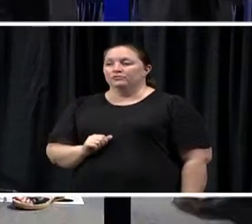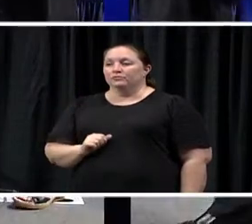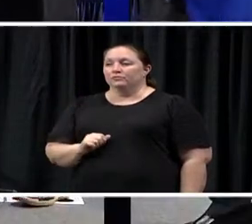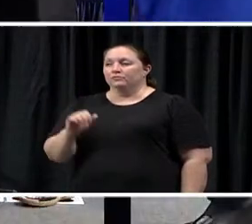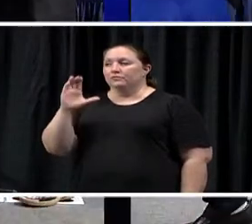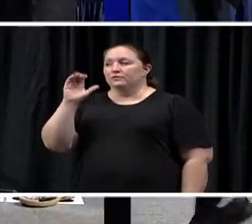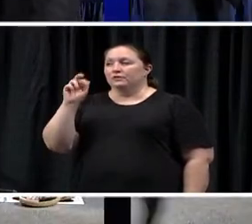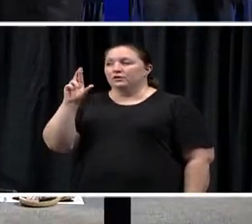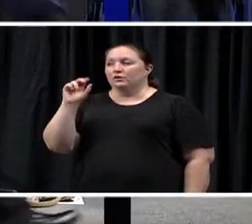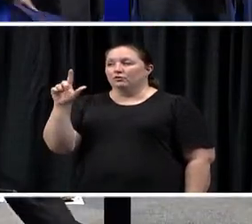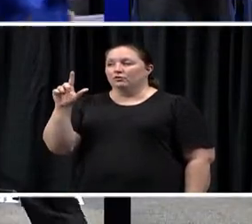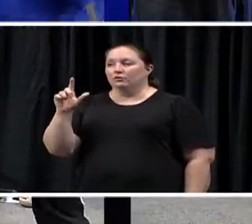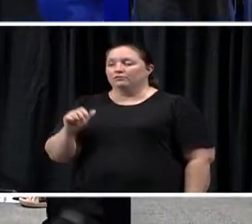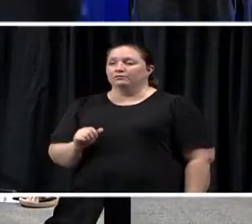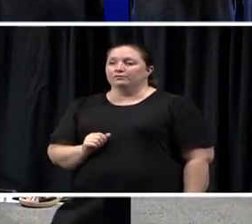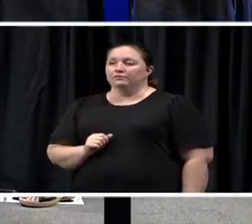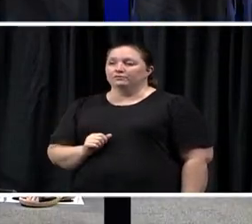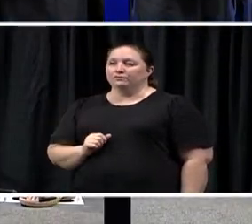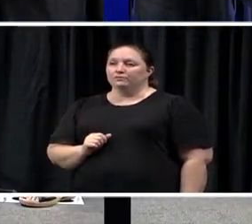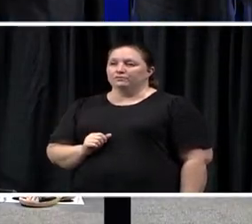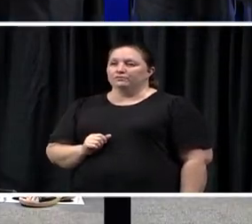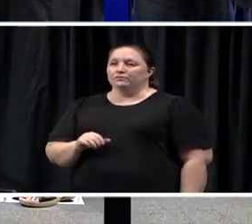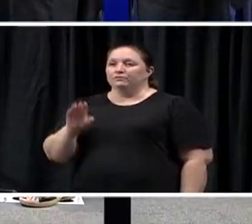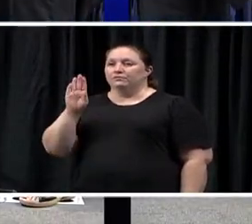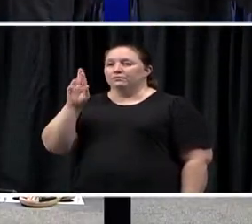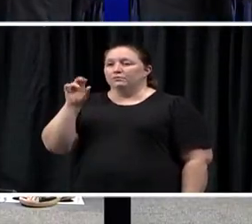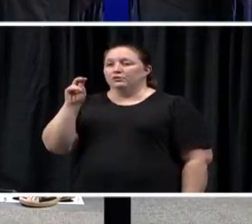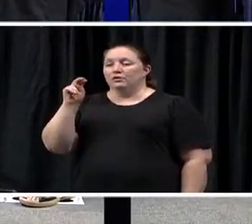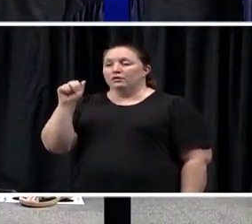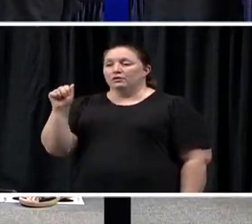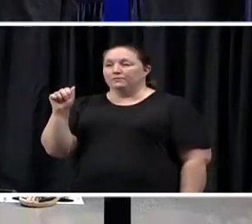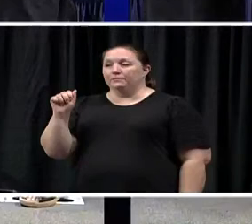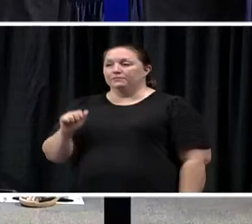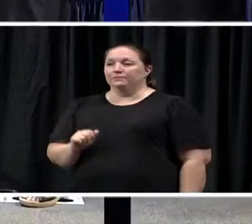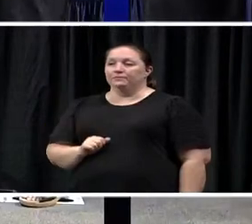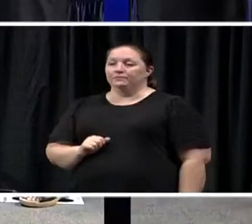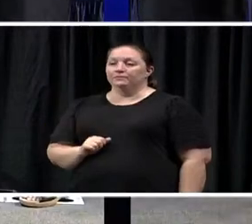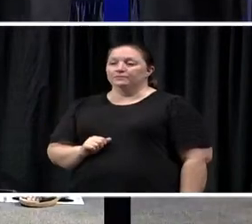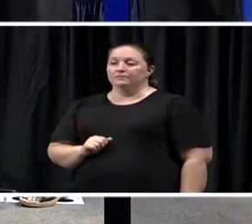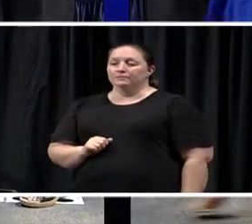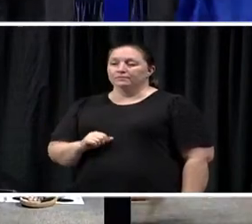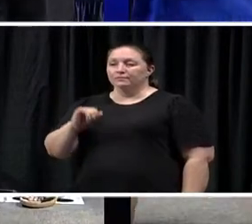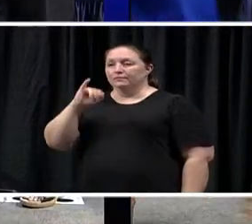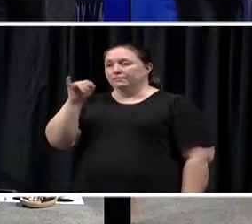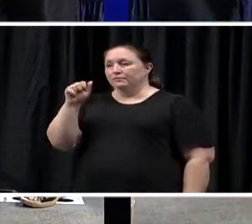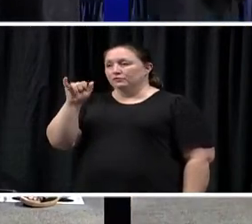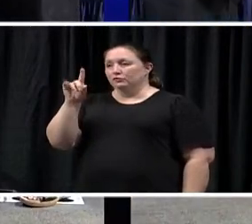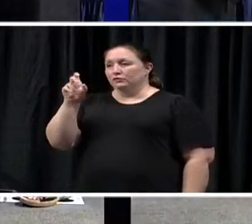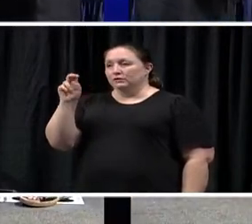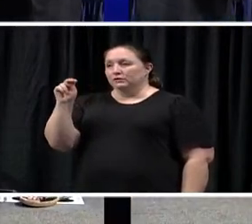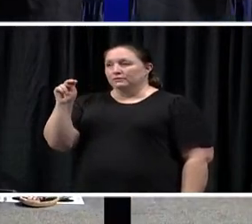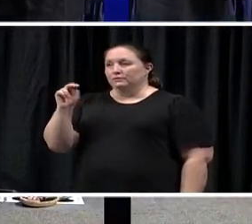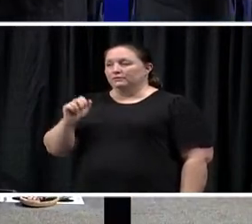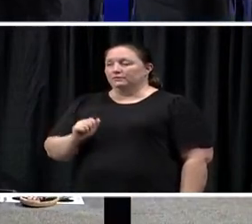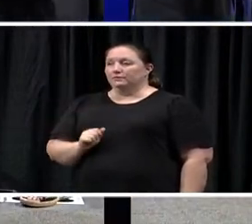Carol Lachey Atwell. Brianna Faye Augsburg. Jaden Kyle